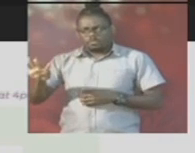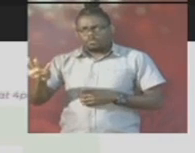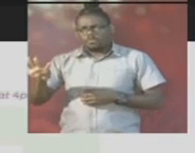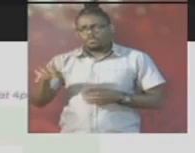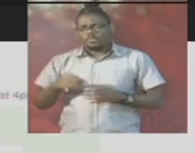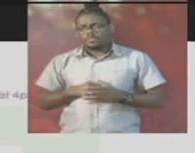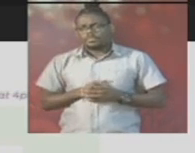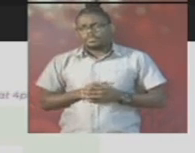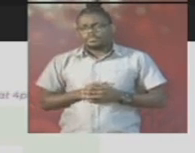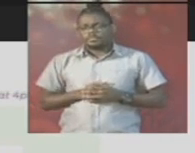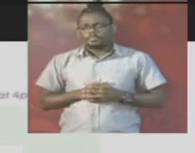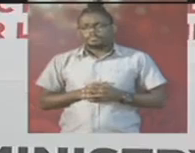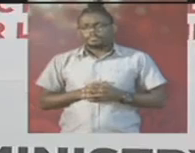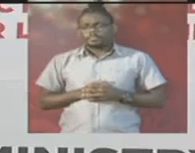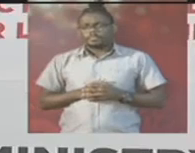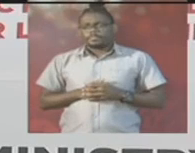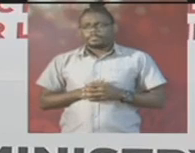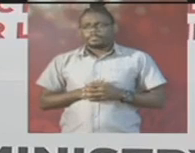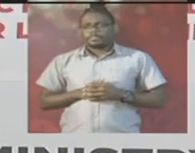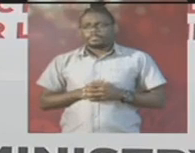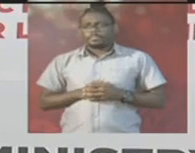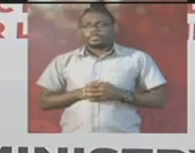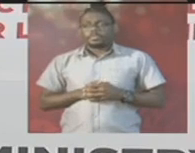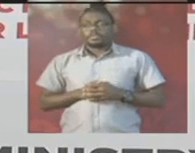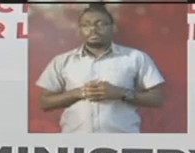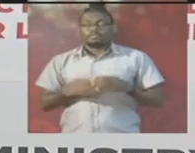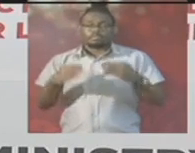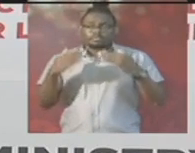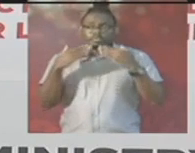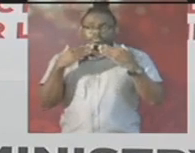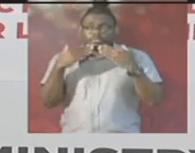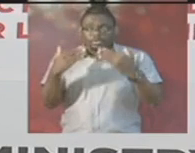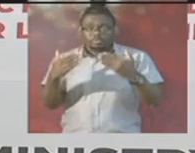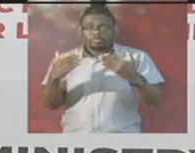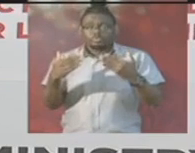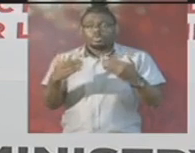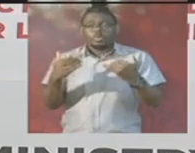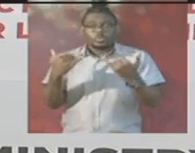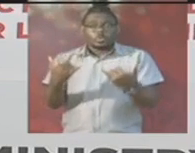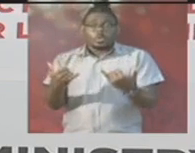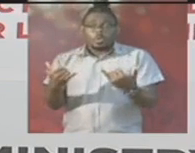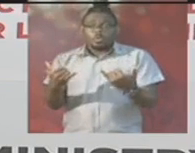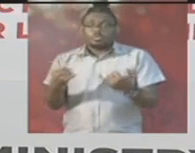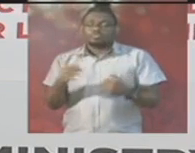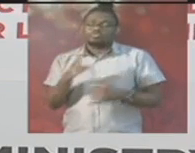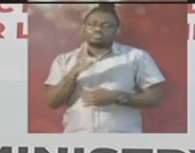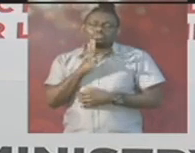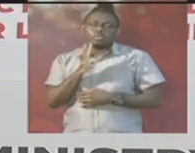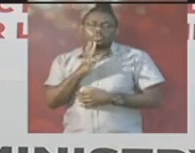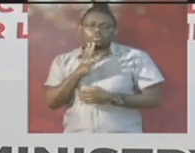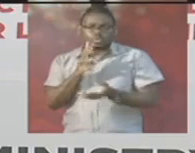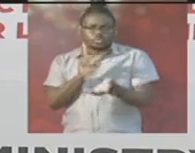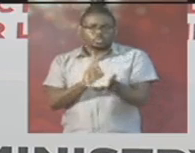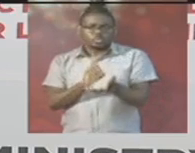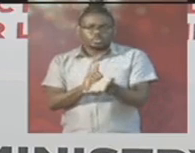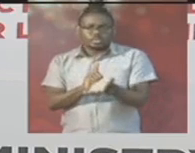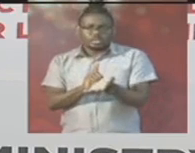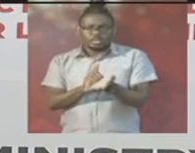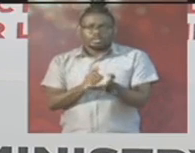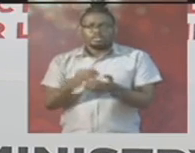morning. Thank you very much, CMO. We now go to Dr. Hines.